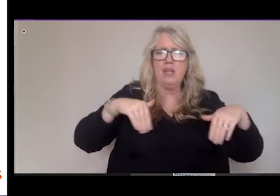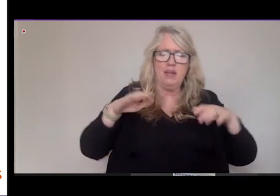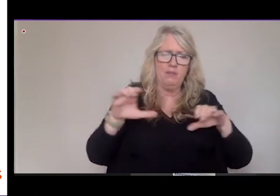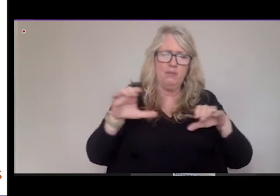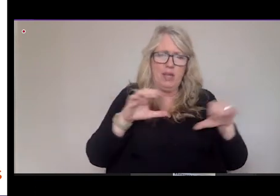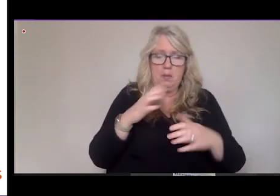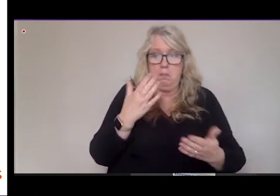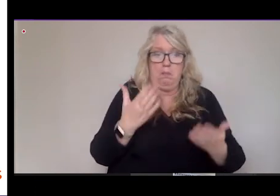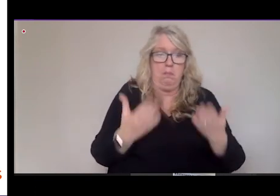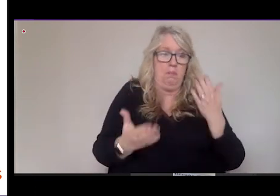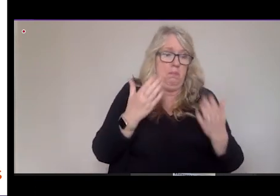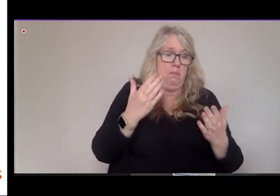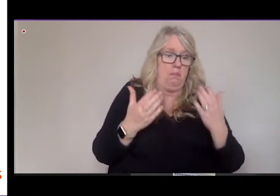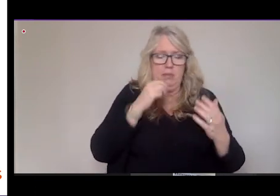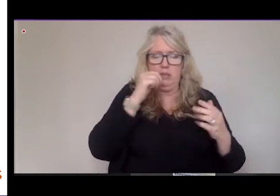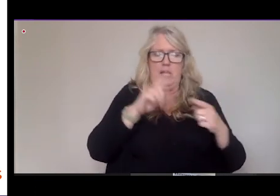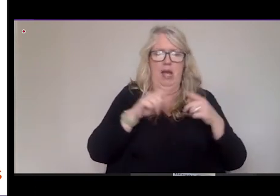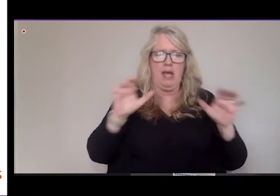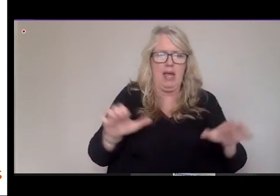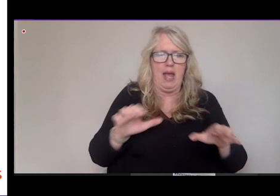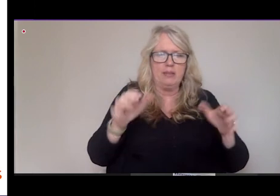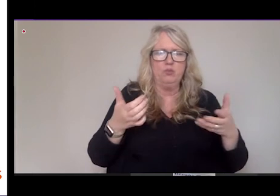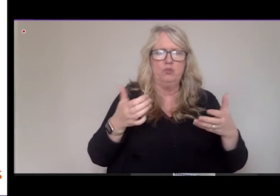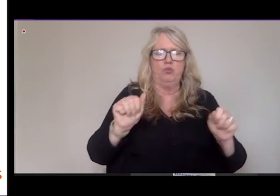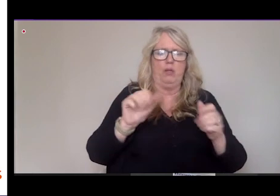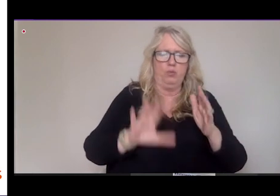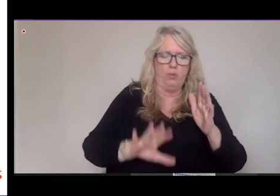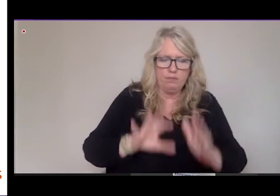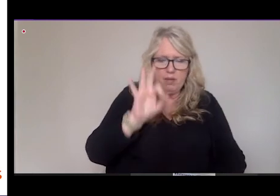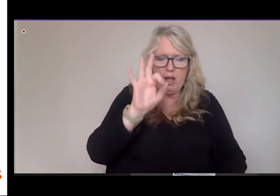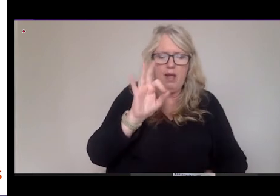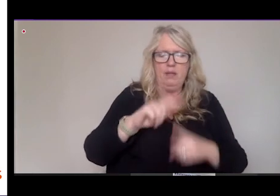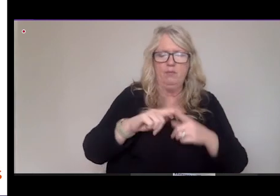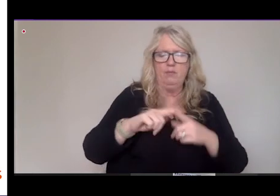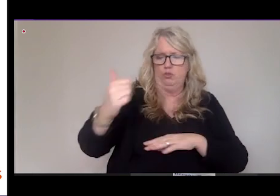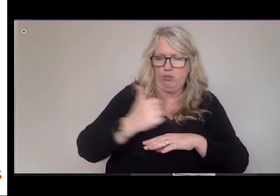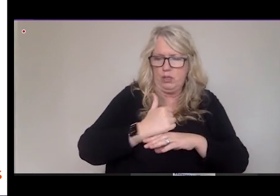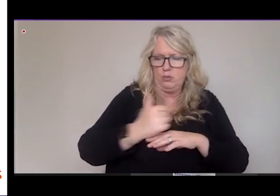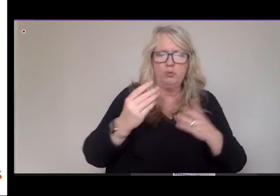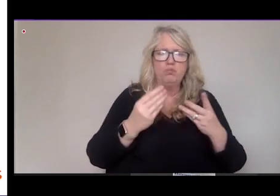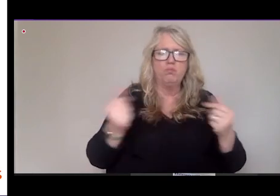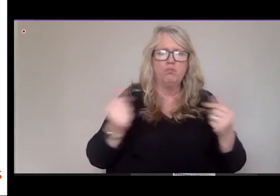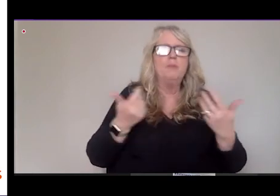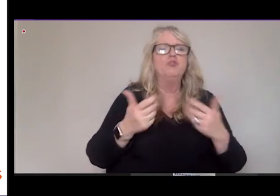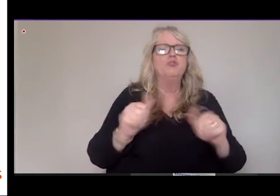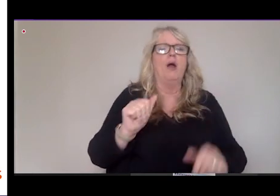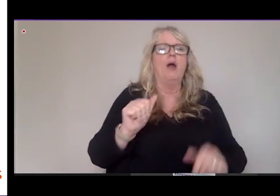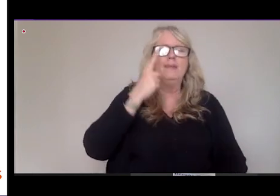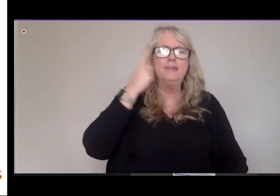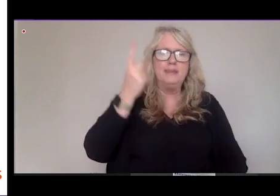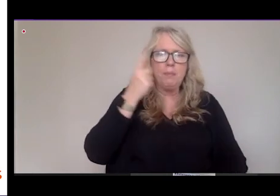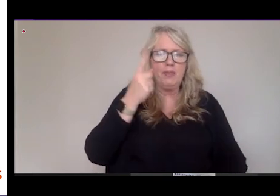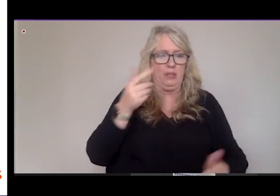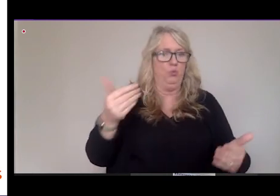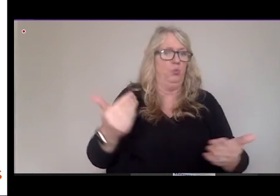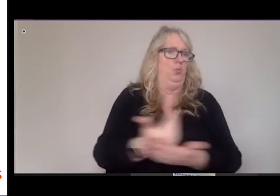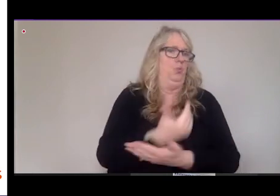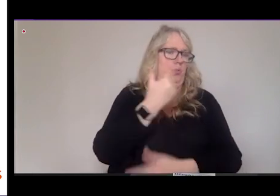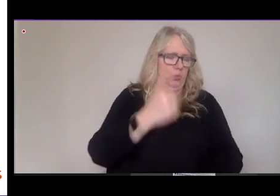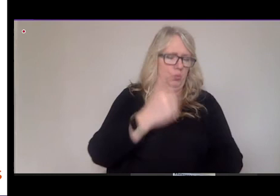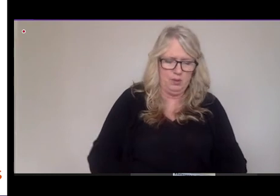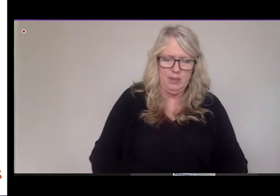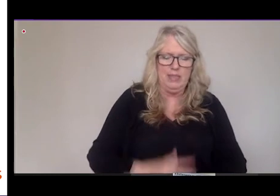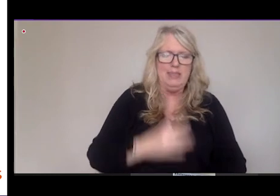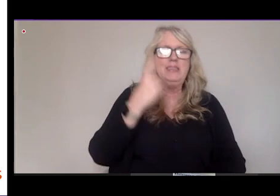but maybe you haven't done anything. Maybe you haven't been active in trying to find transportation solutions. Try something